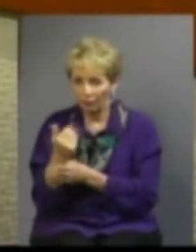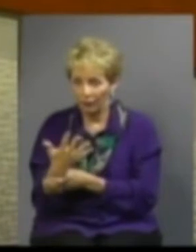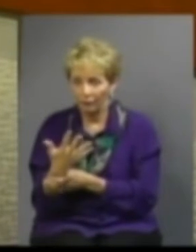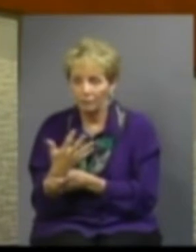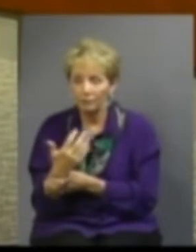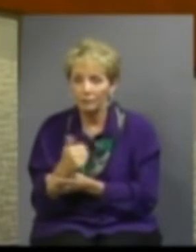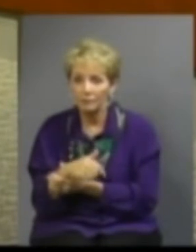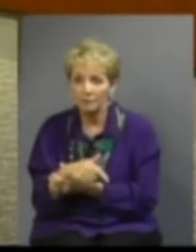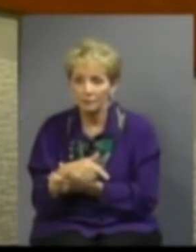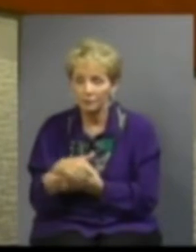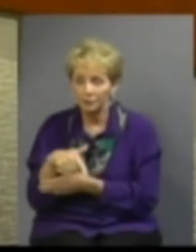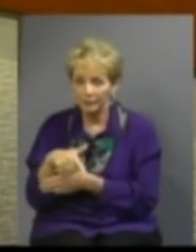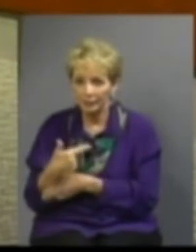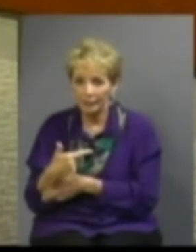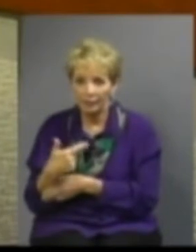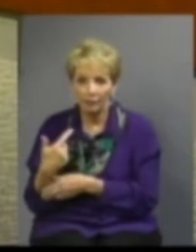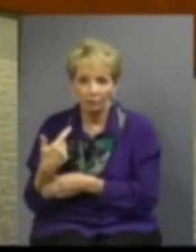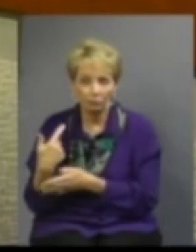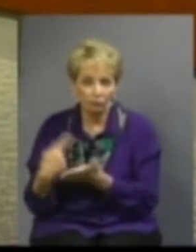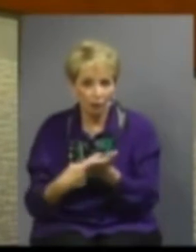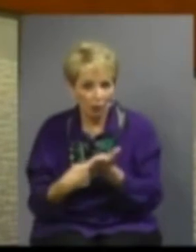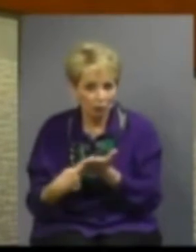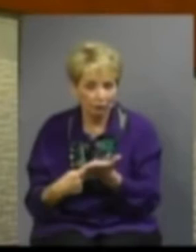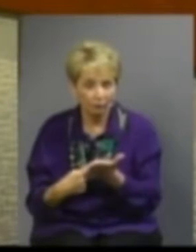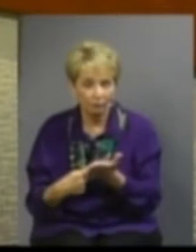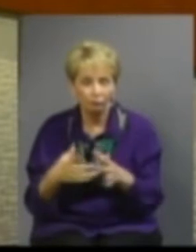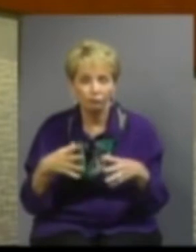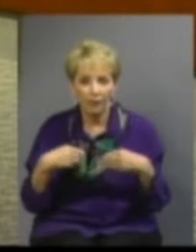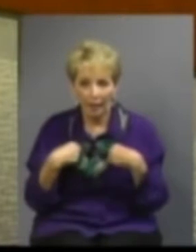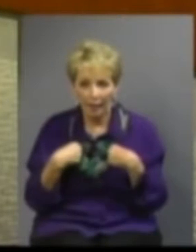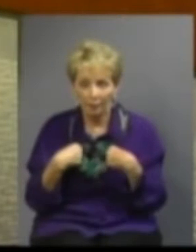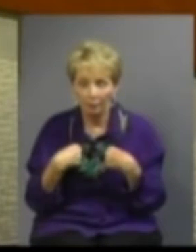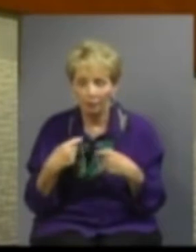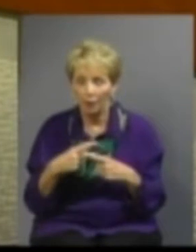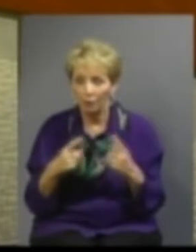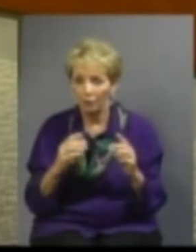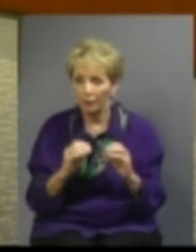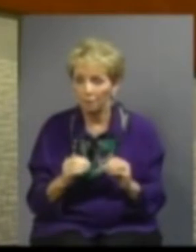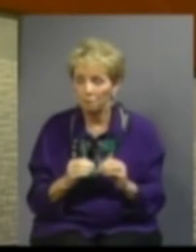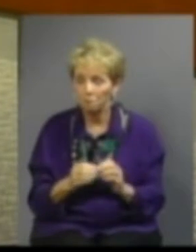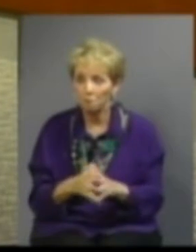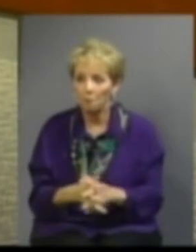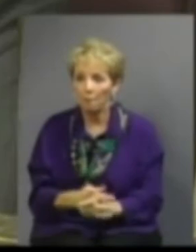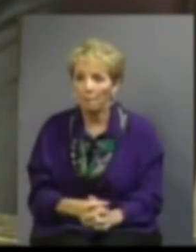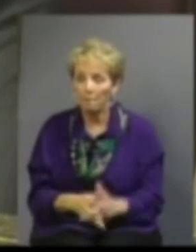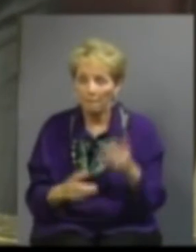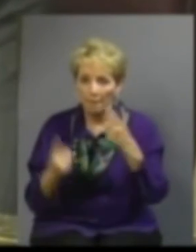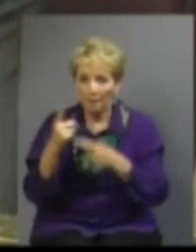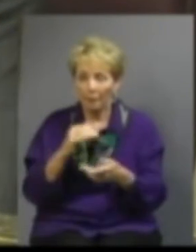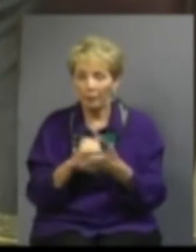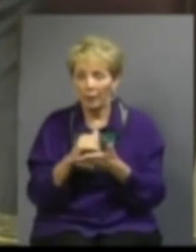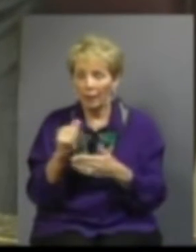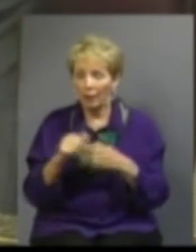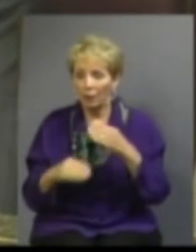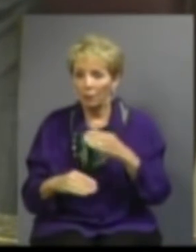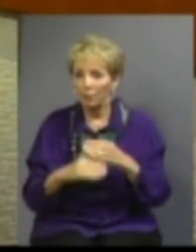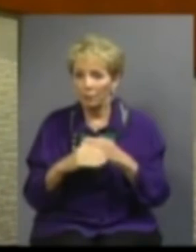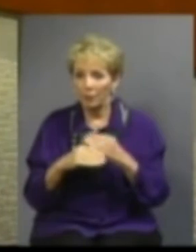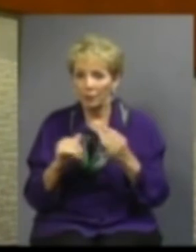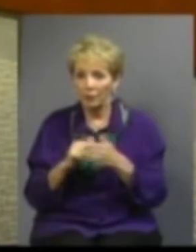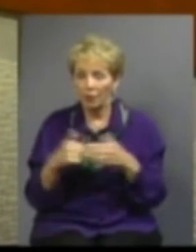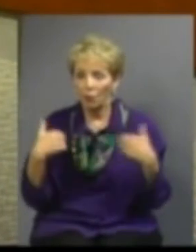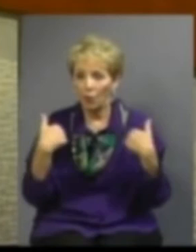Second. Motion second. Discussion? All in favor say aye. Aye. Opposed? Okay. Consideration of amendment to the